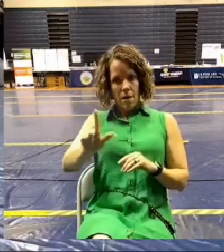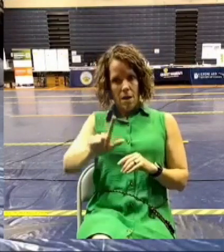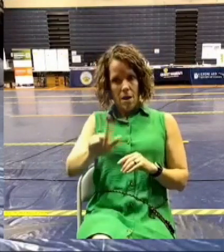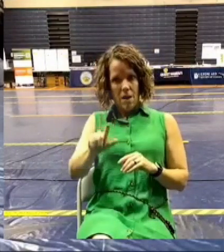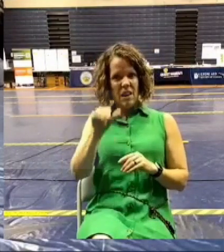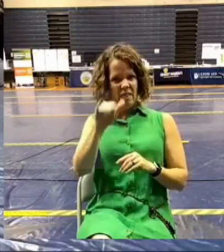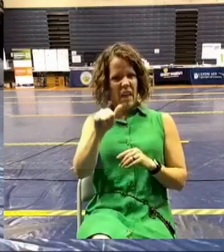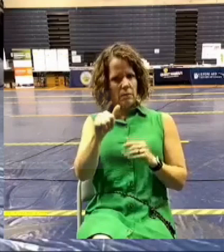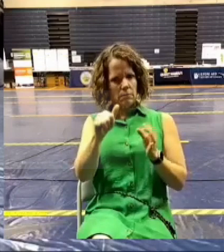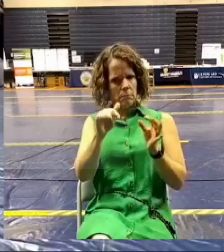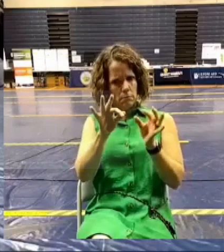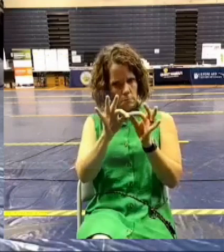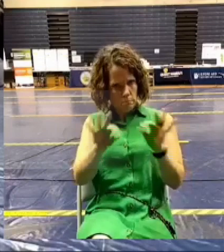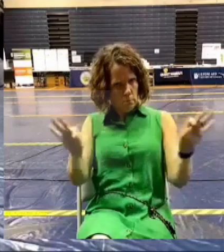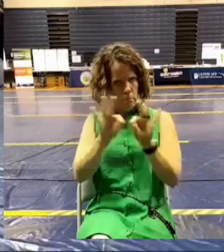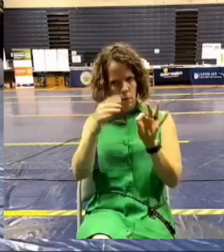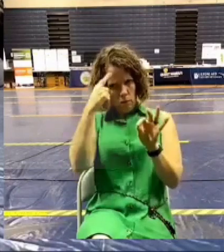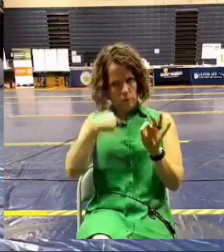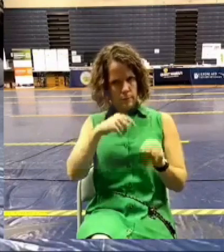big deal for me.